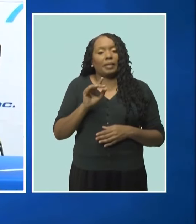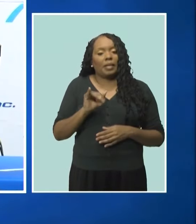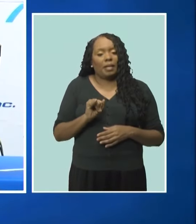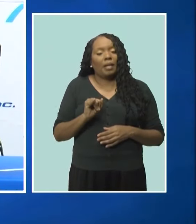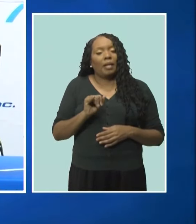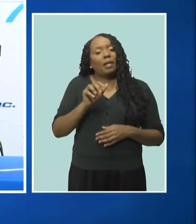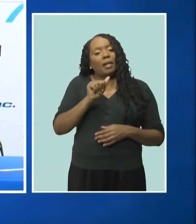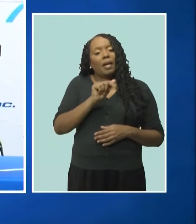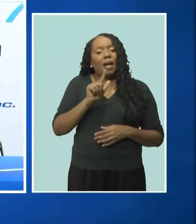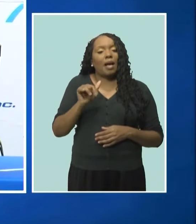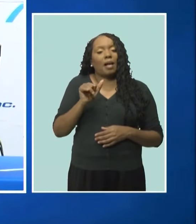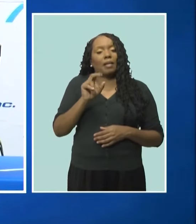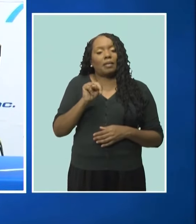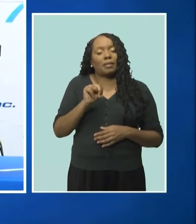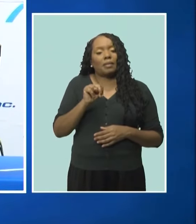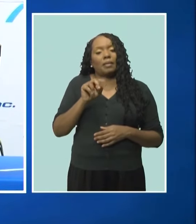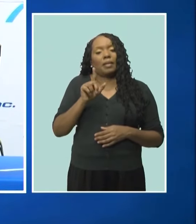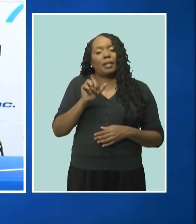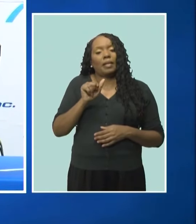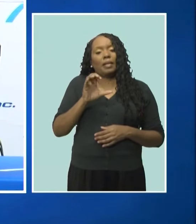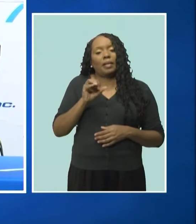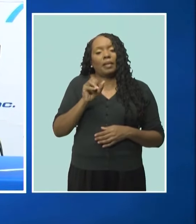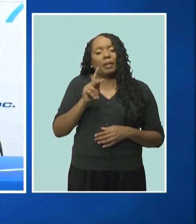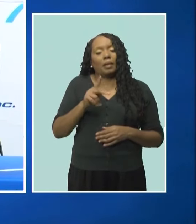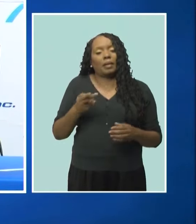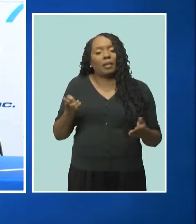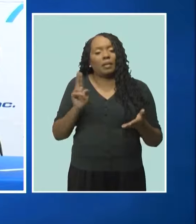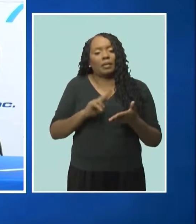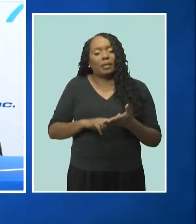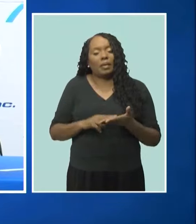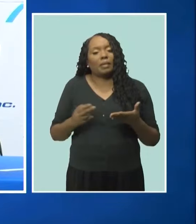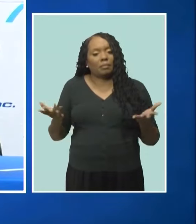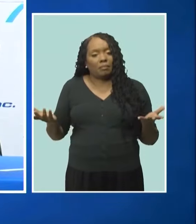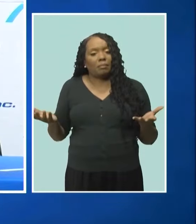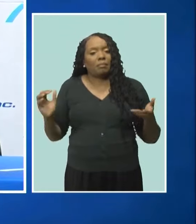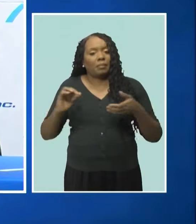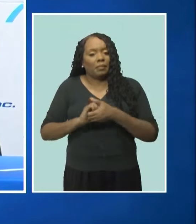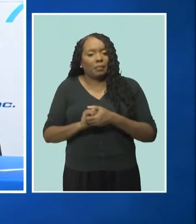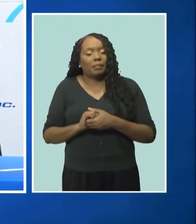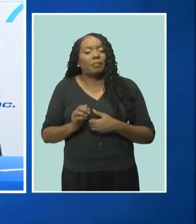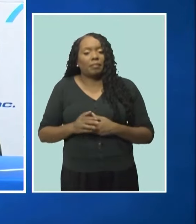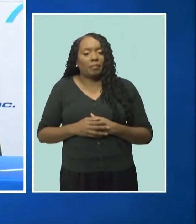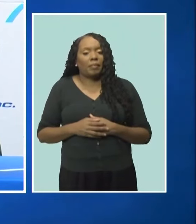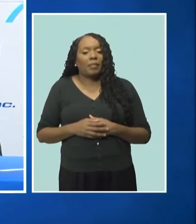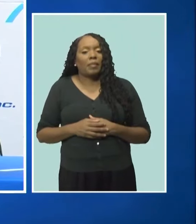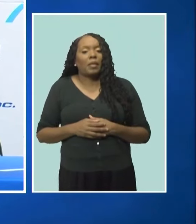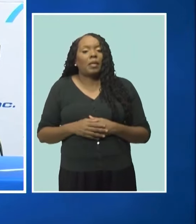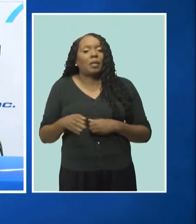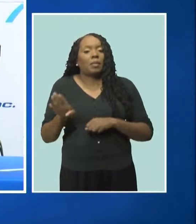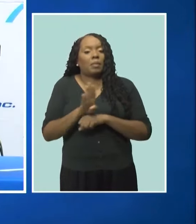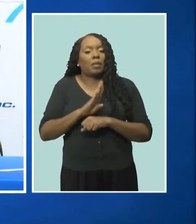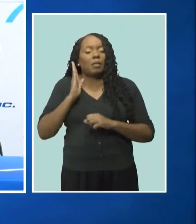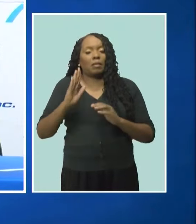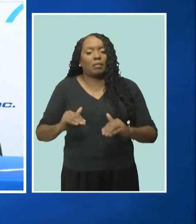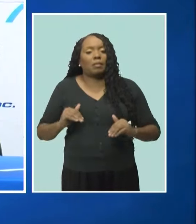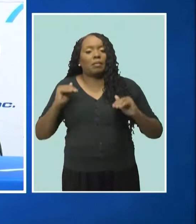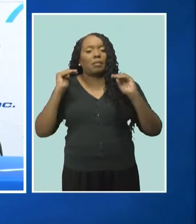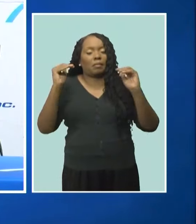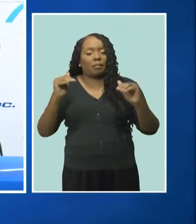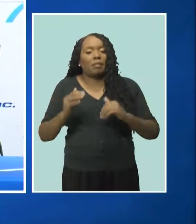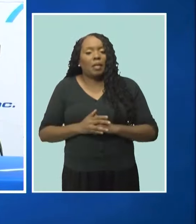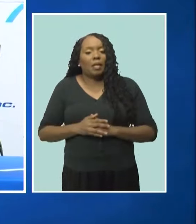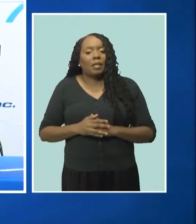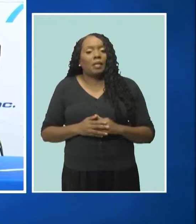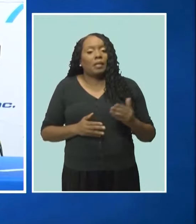the Honorable Allison Leacock. The MOU is set to take the airport and, by extension, Barbados to a new level.